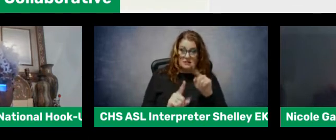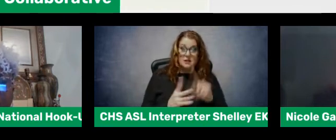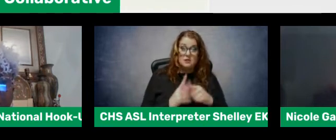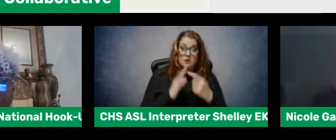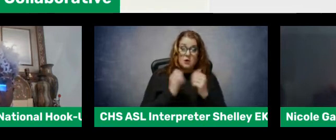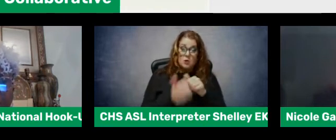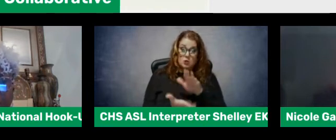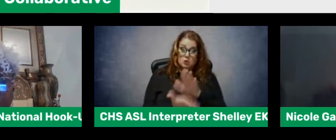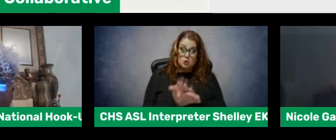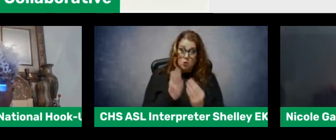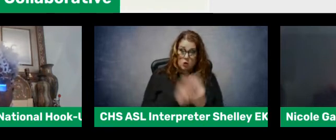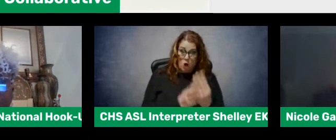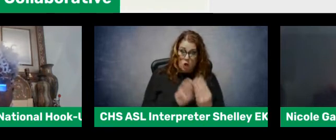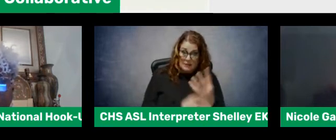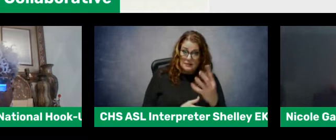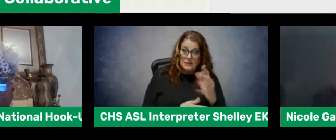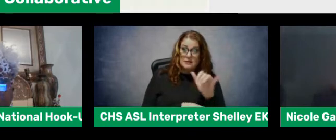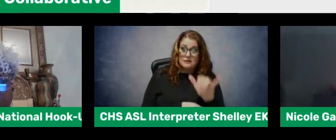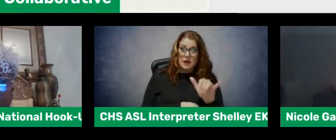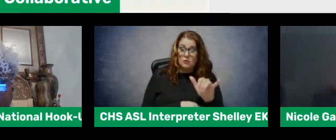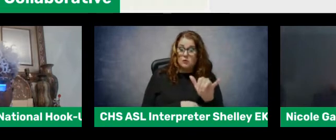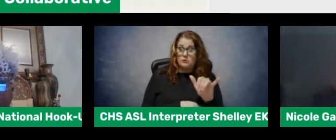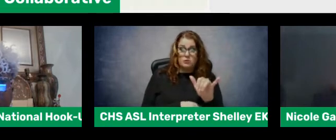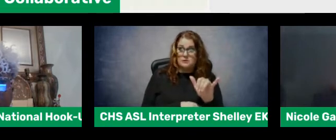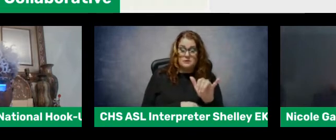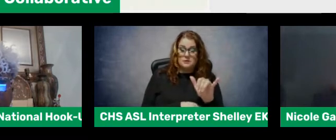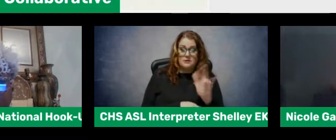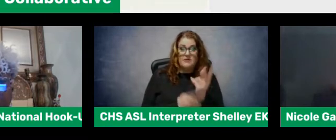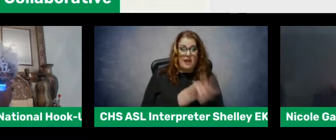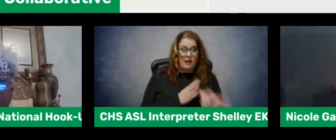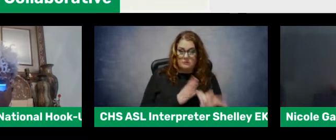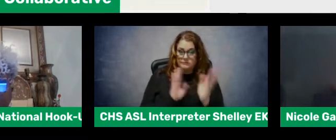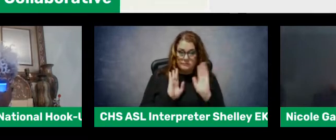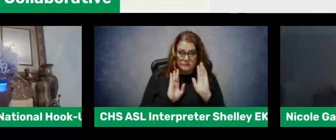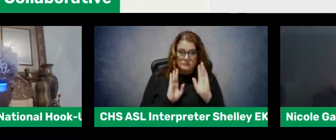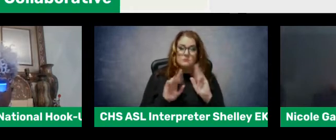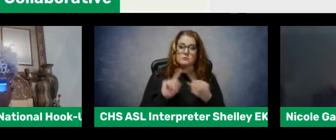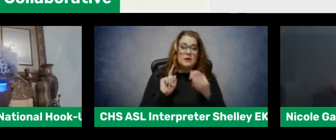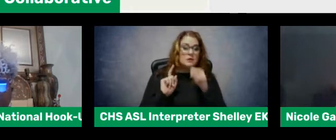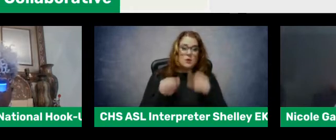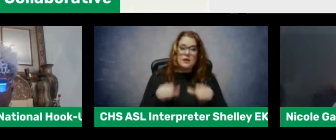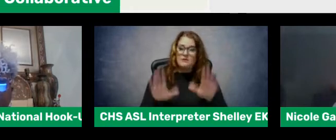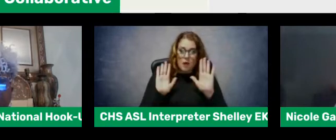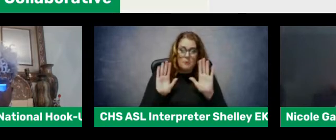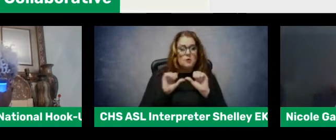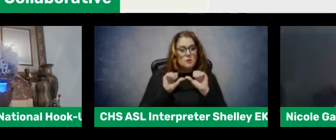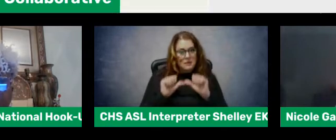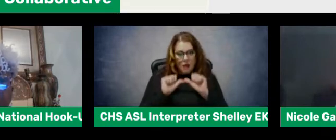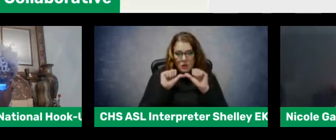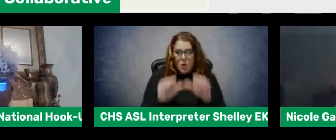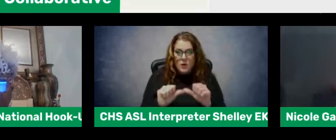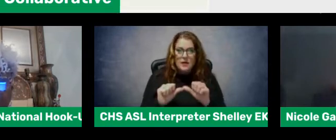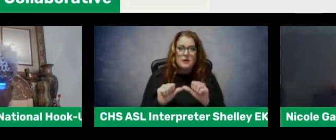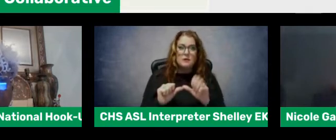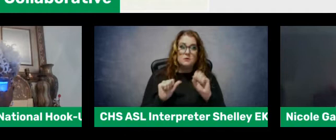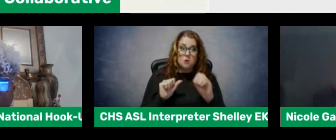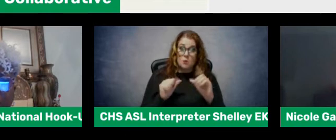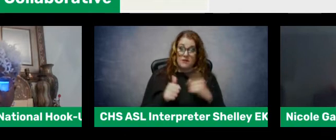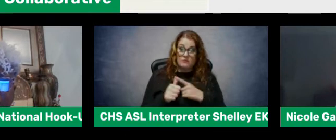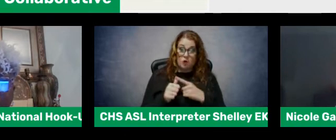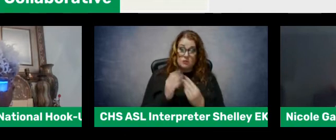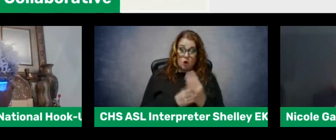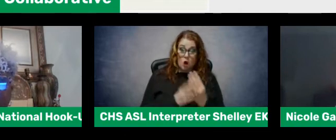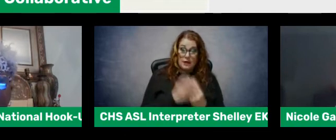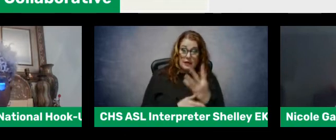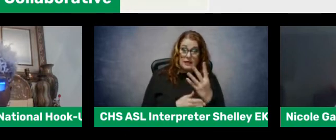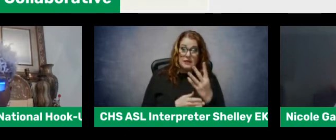school garden that was just a fail, but don't give up. You keep on going. And so my first garden